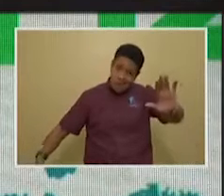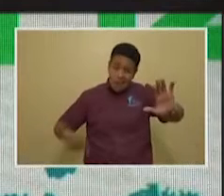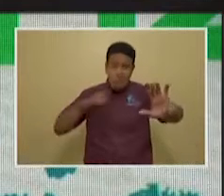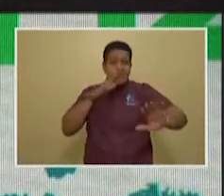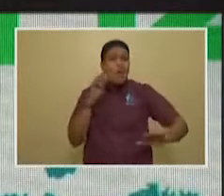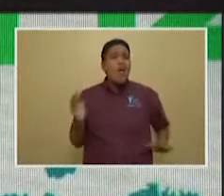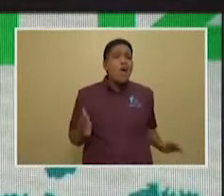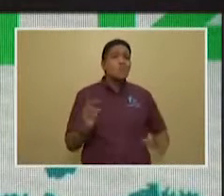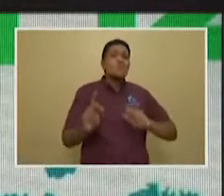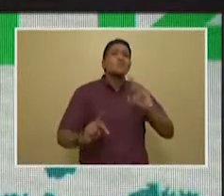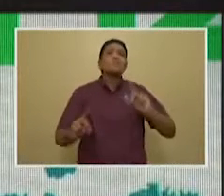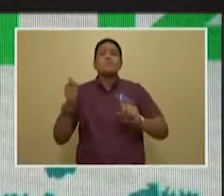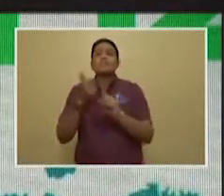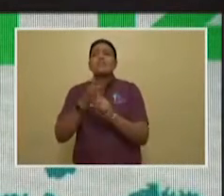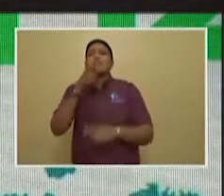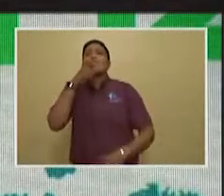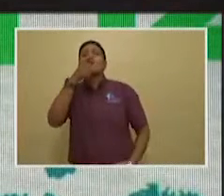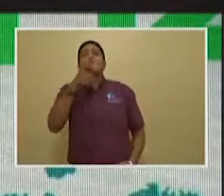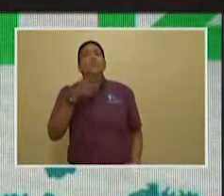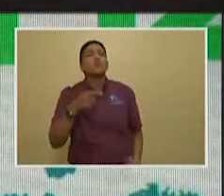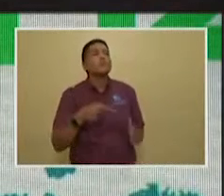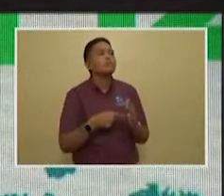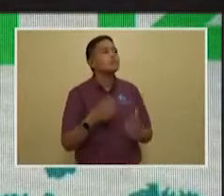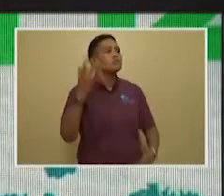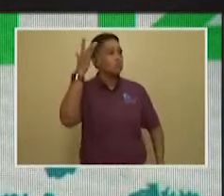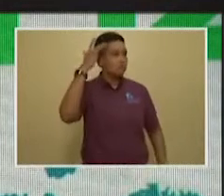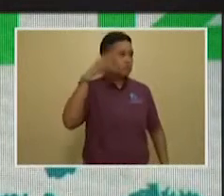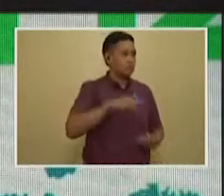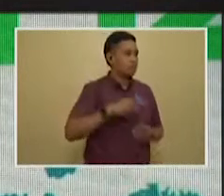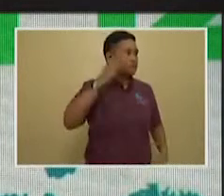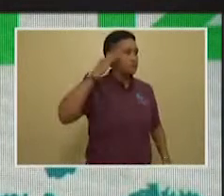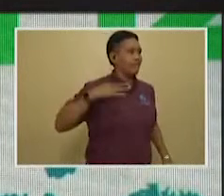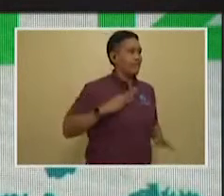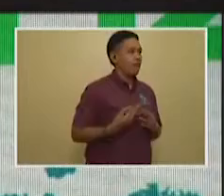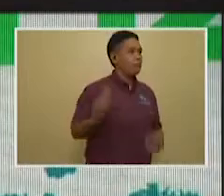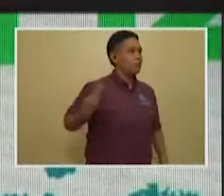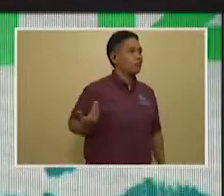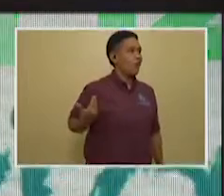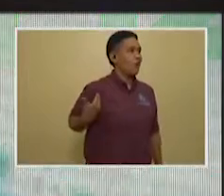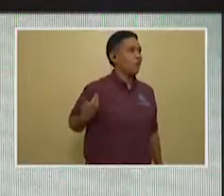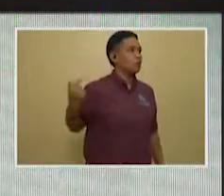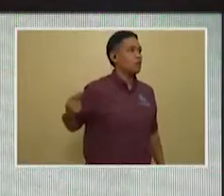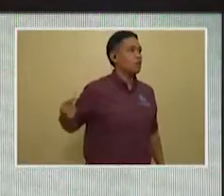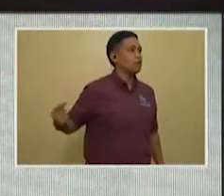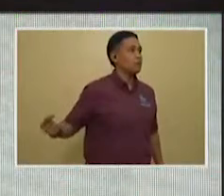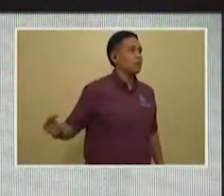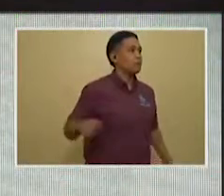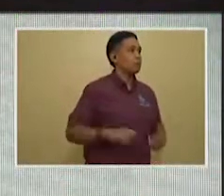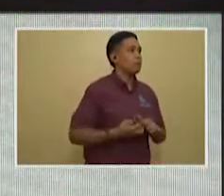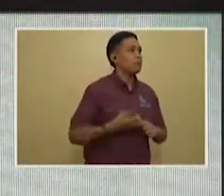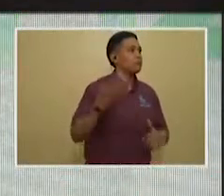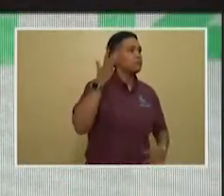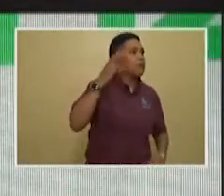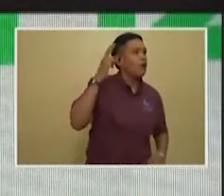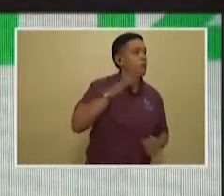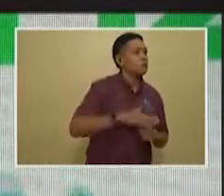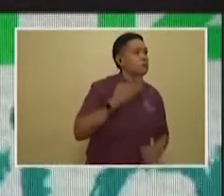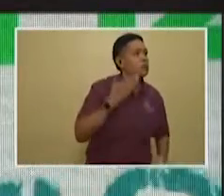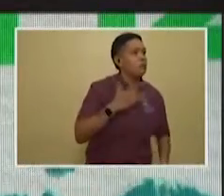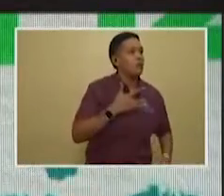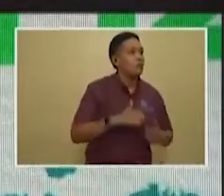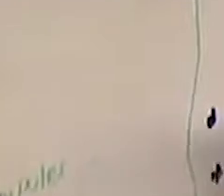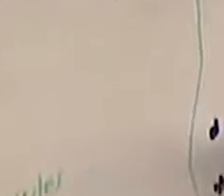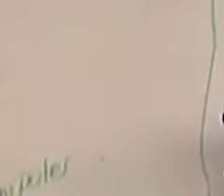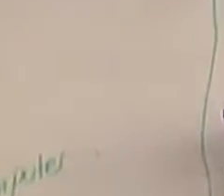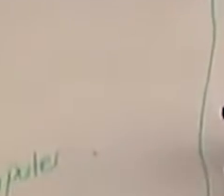the education system, as well as arrangements for the exit exams. And here is Khalid May with more on this